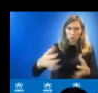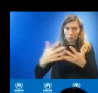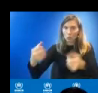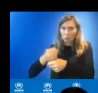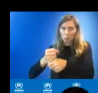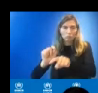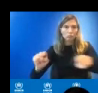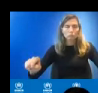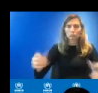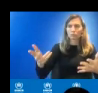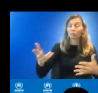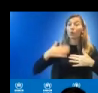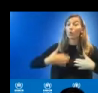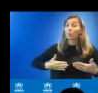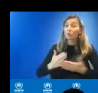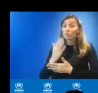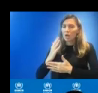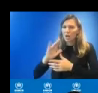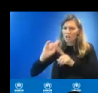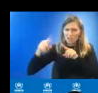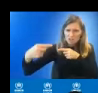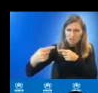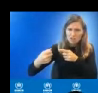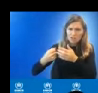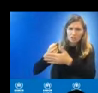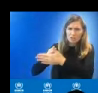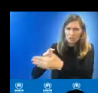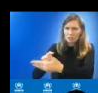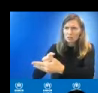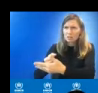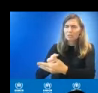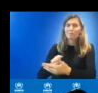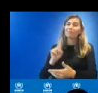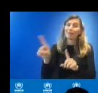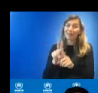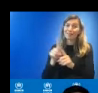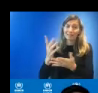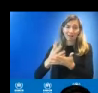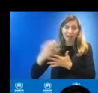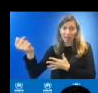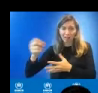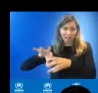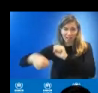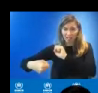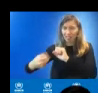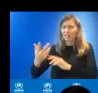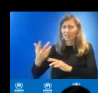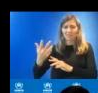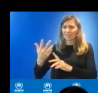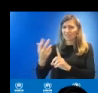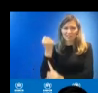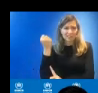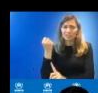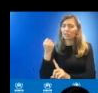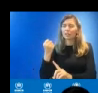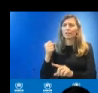challenges, issues, and abuses, and that information can be used and re-leveraged in a sense through some of these